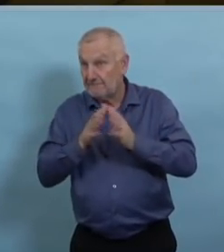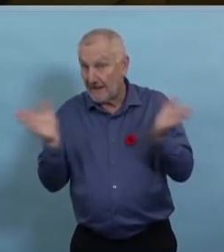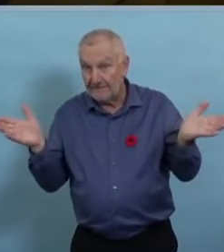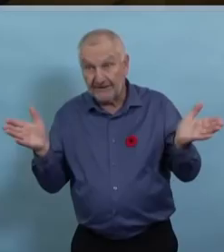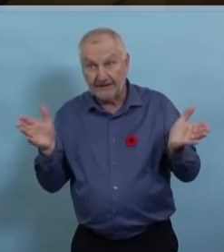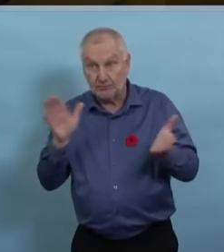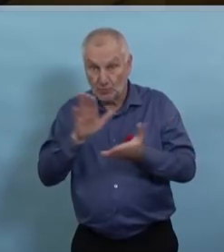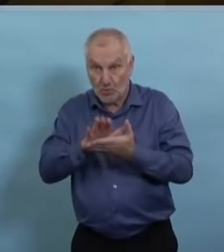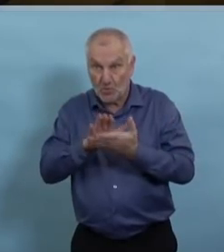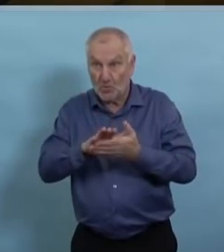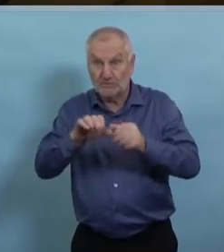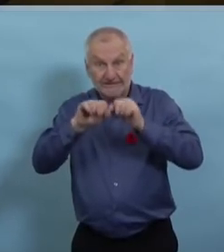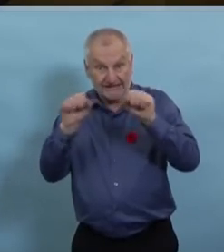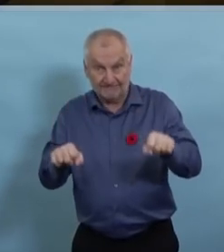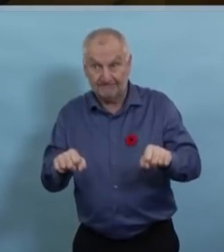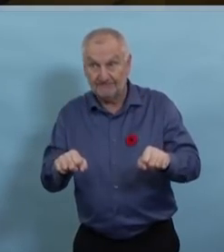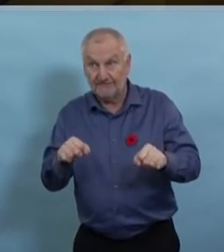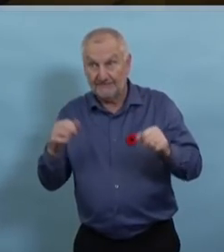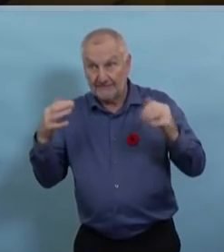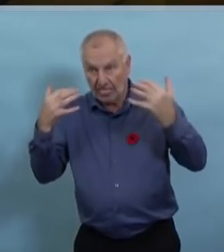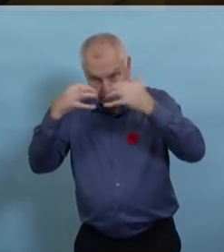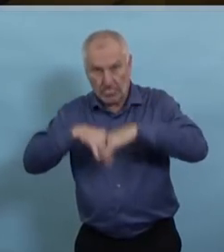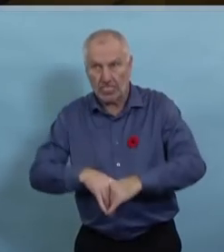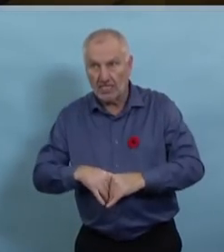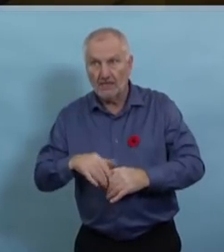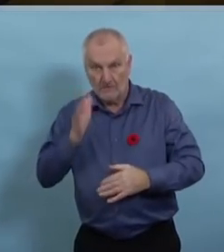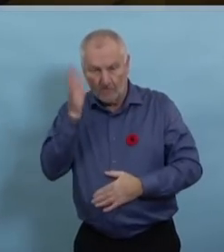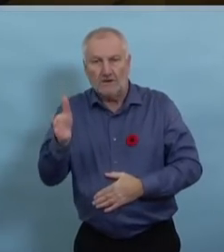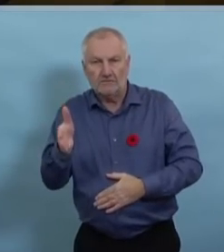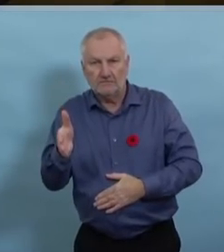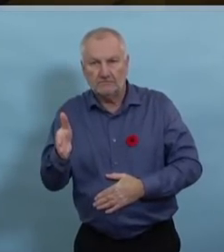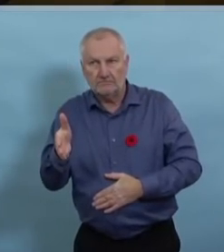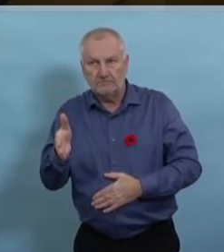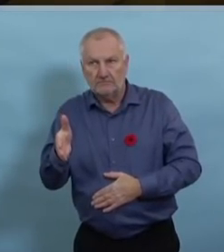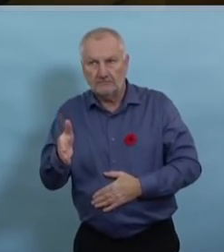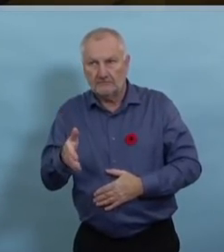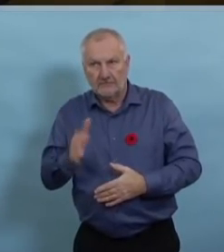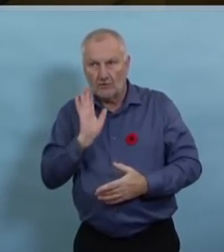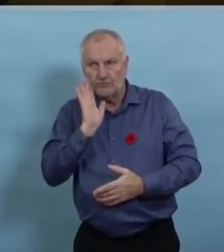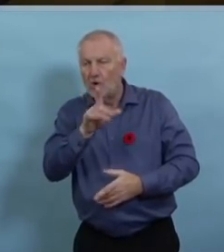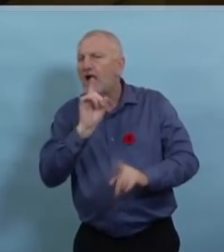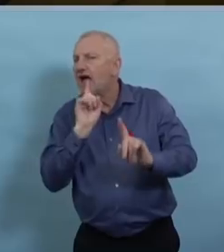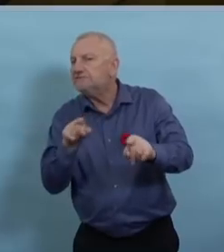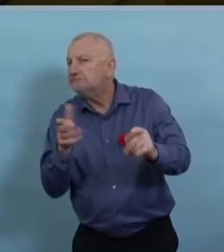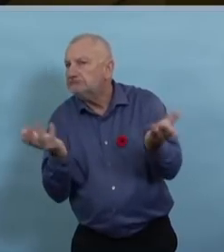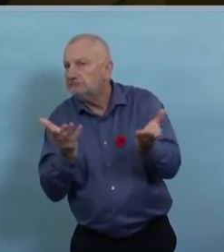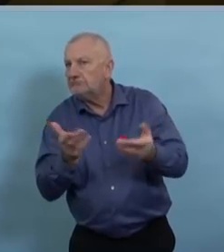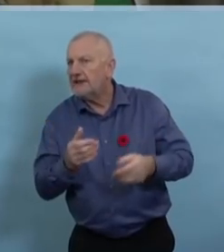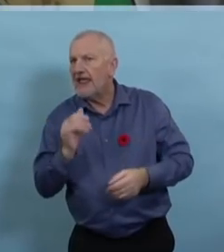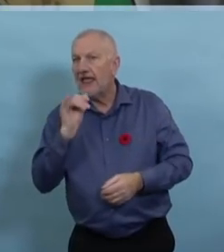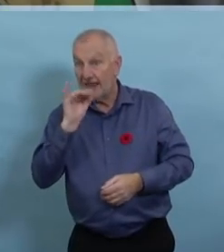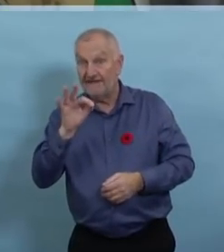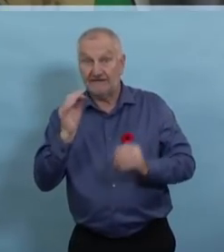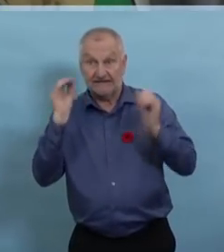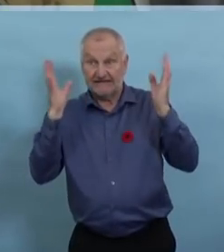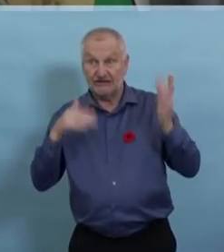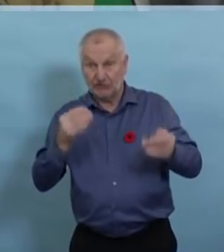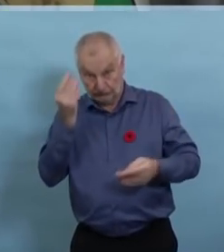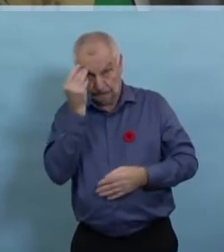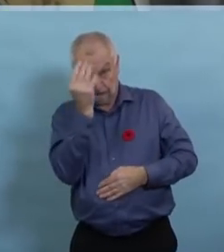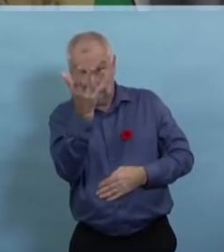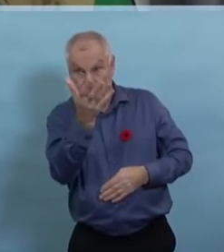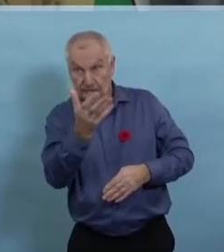that, I mean, what is the reaction to that? These are your teachers asking these, or bringing this to your attention. Yeah, look,